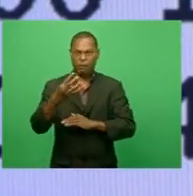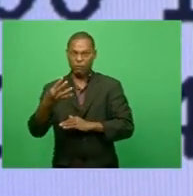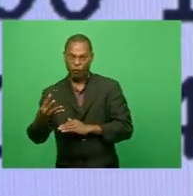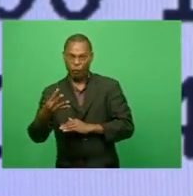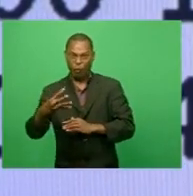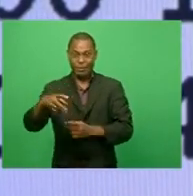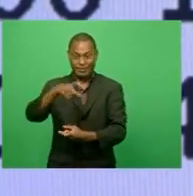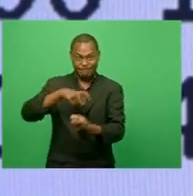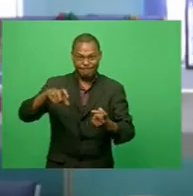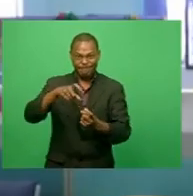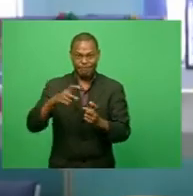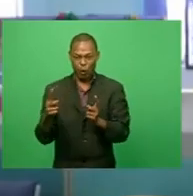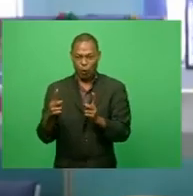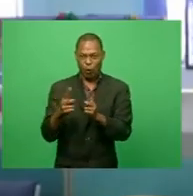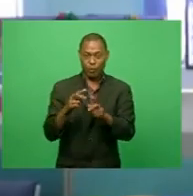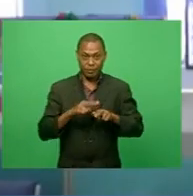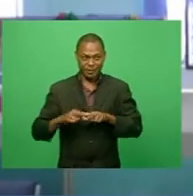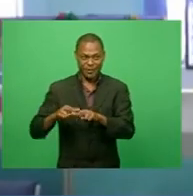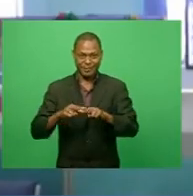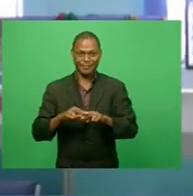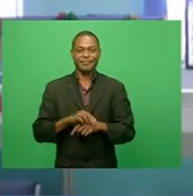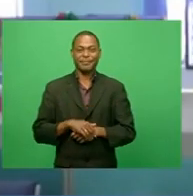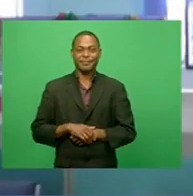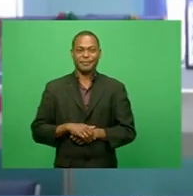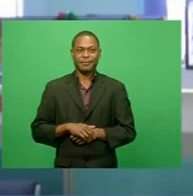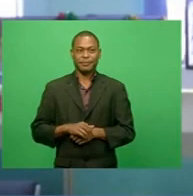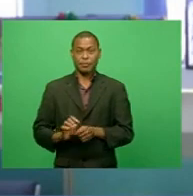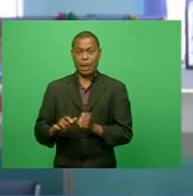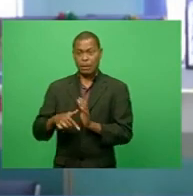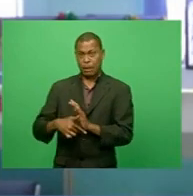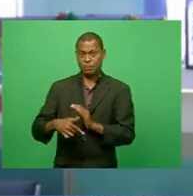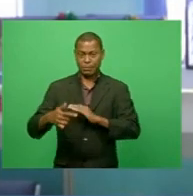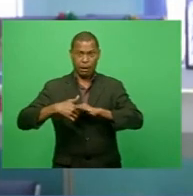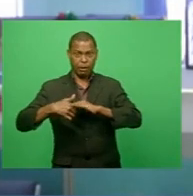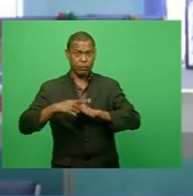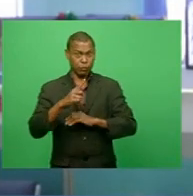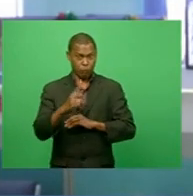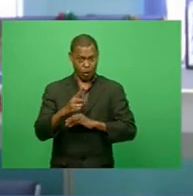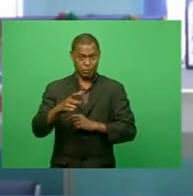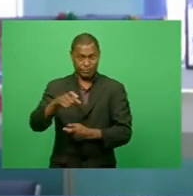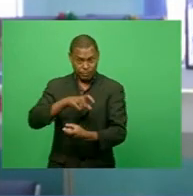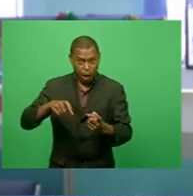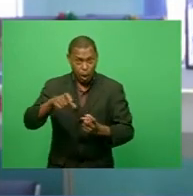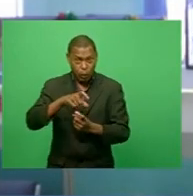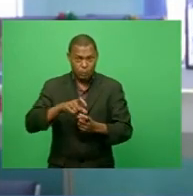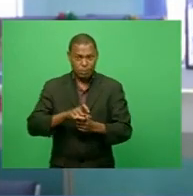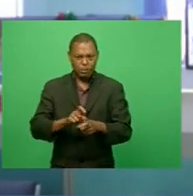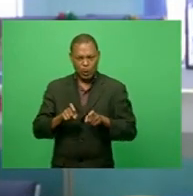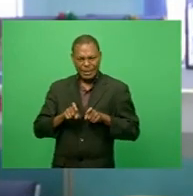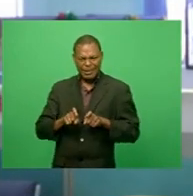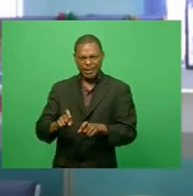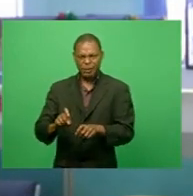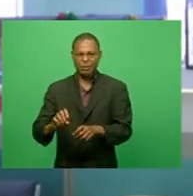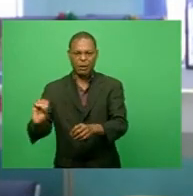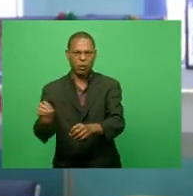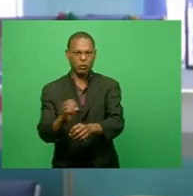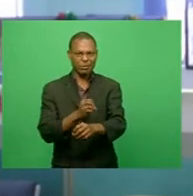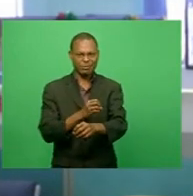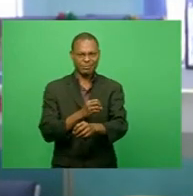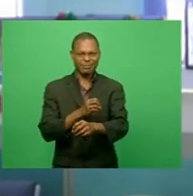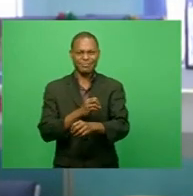closer to the Fiji group. Once it's a cyclone, a Category 1 cyclone, it remains to the waters between Vanuatu and